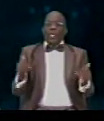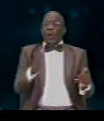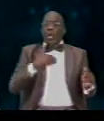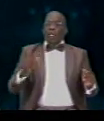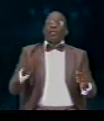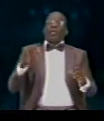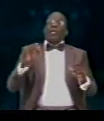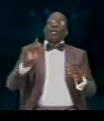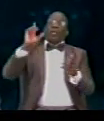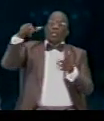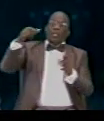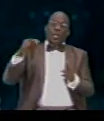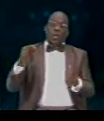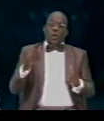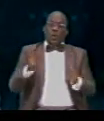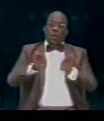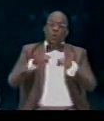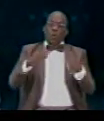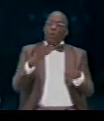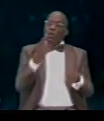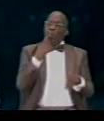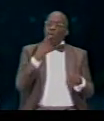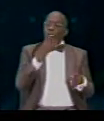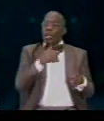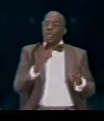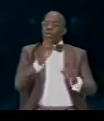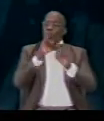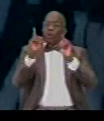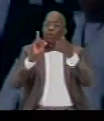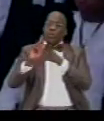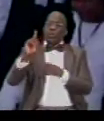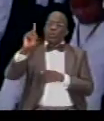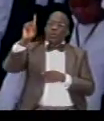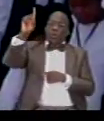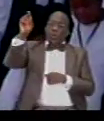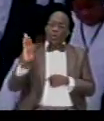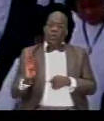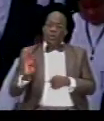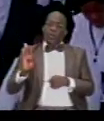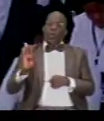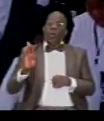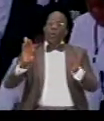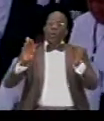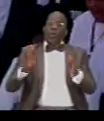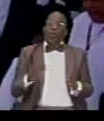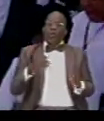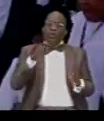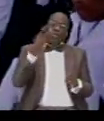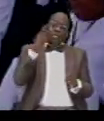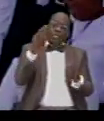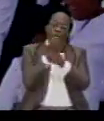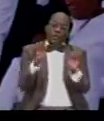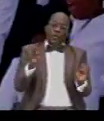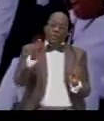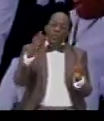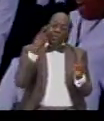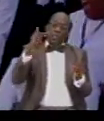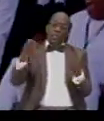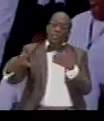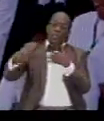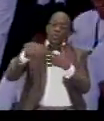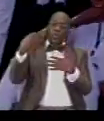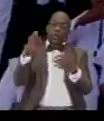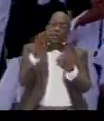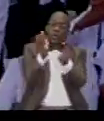Jesus, open your mouth and talk to God. We have seen a lot of impact. We have seen the salvation of souls. We have seen the restoration of backsliders. We